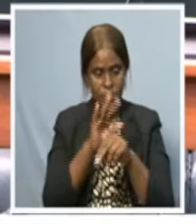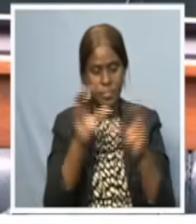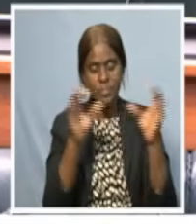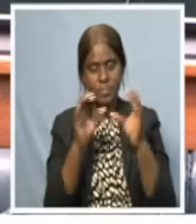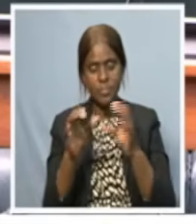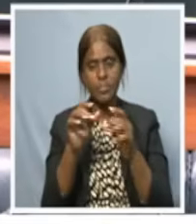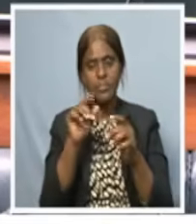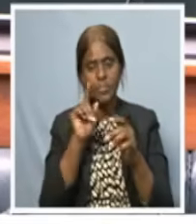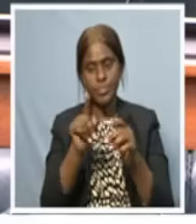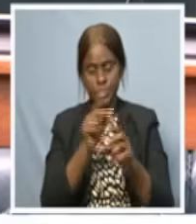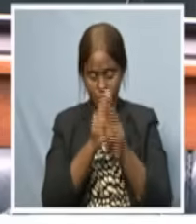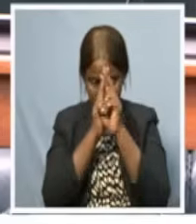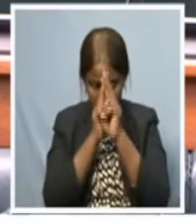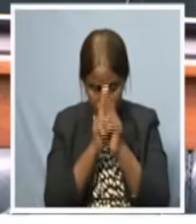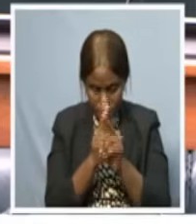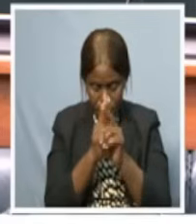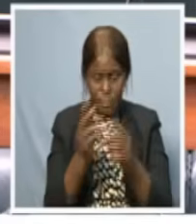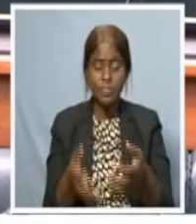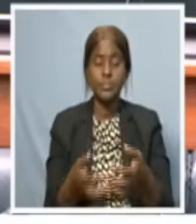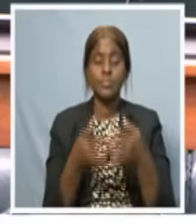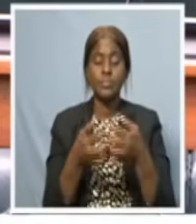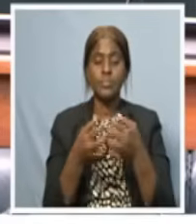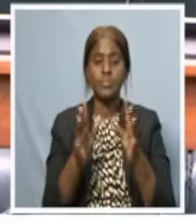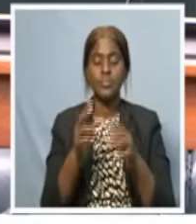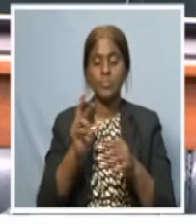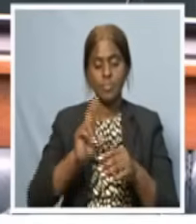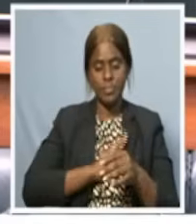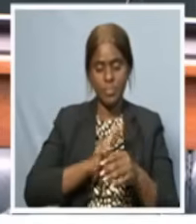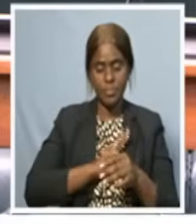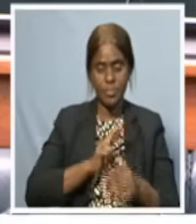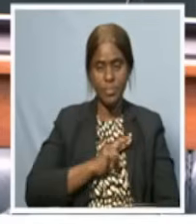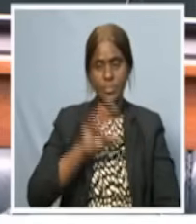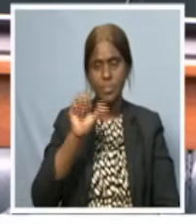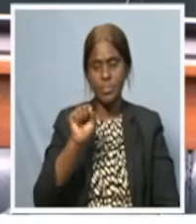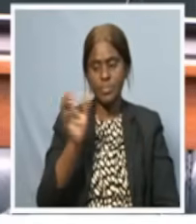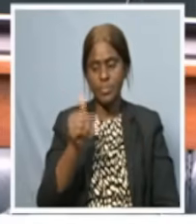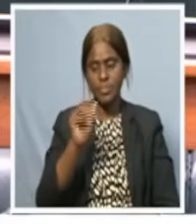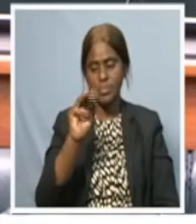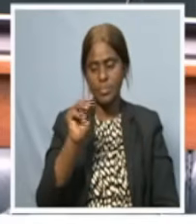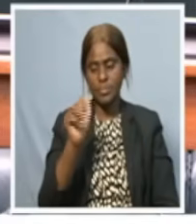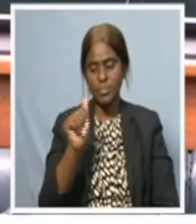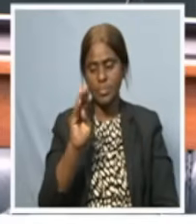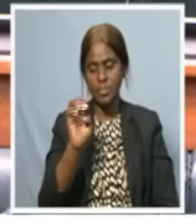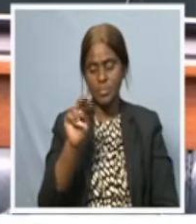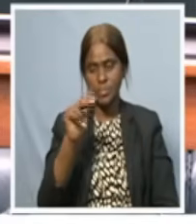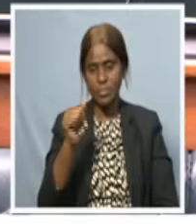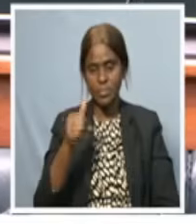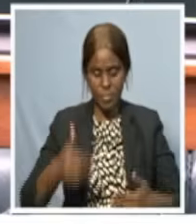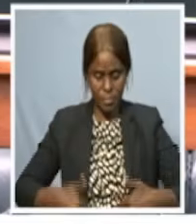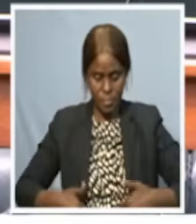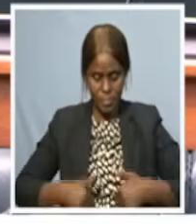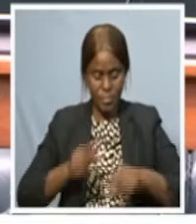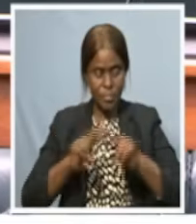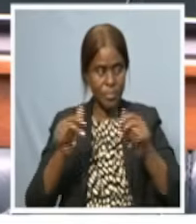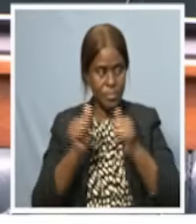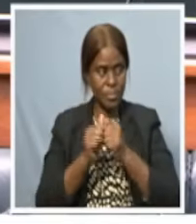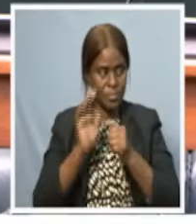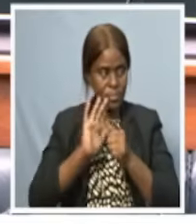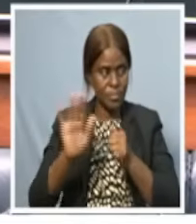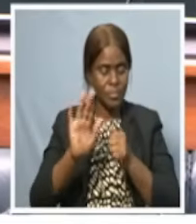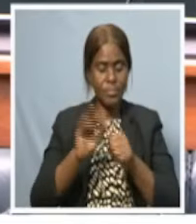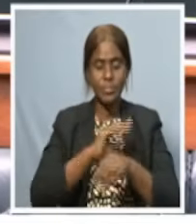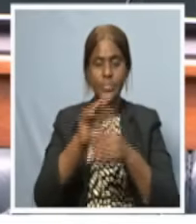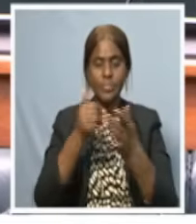committee, Honorable Engineer Raphael S. Mavenga, MP, Youth Chairman, together with